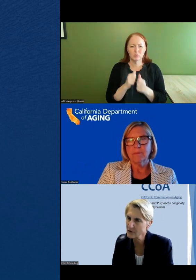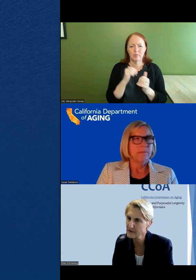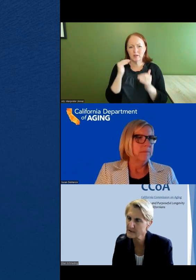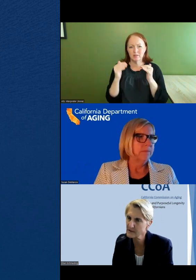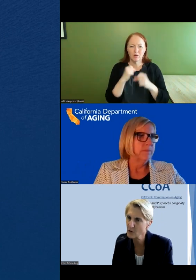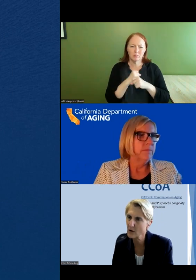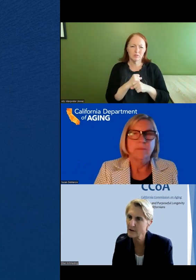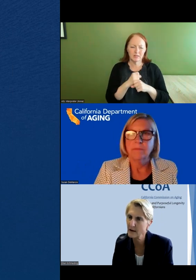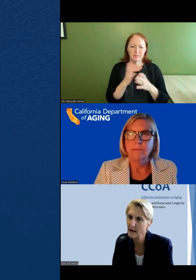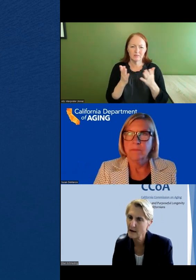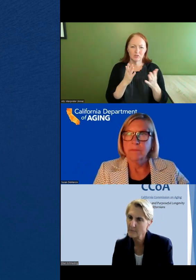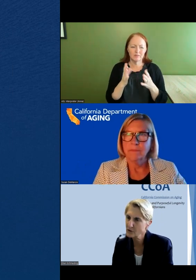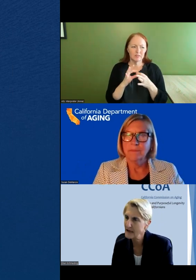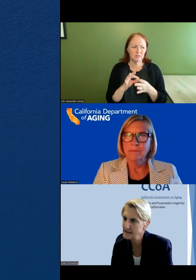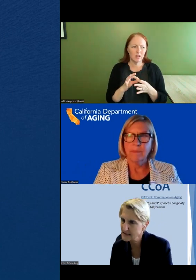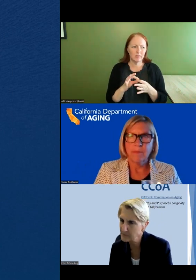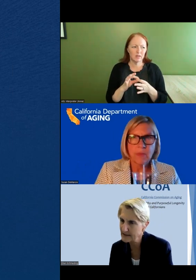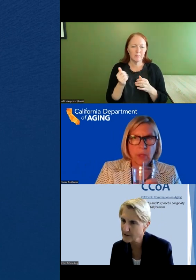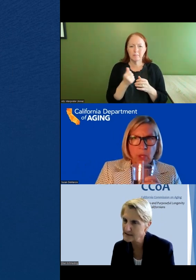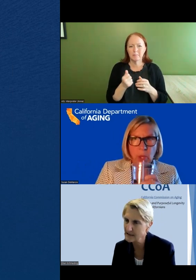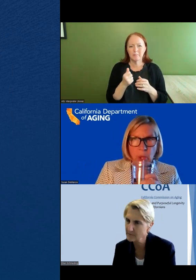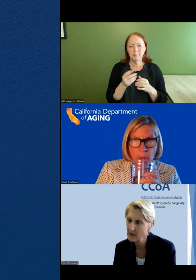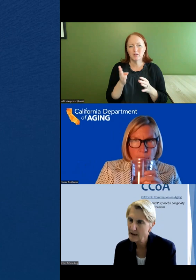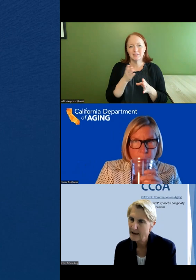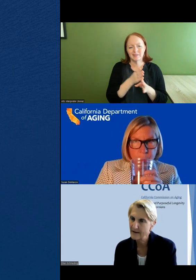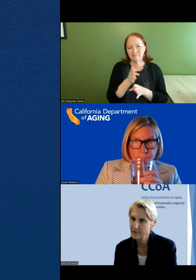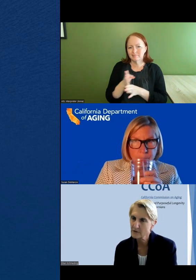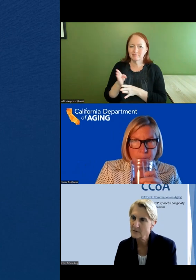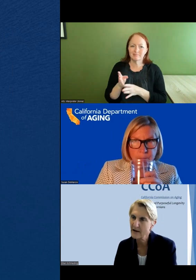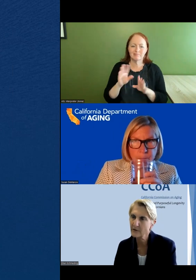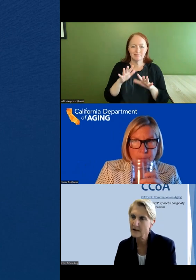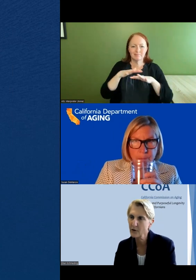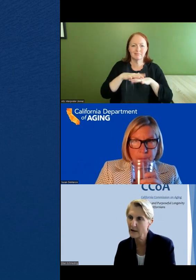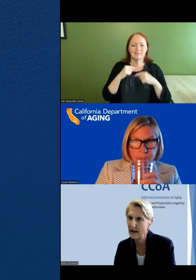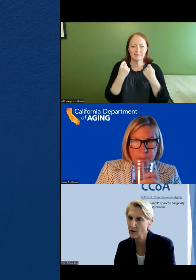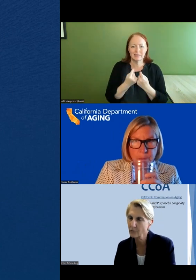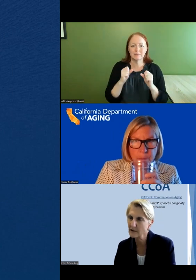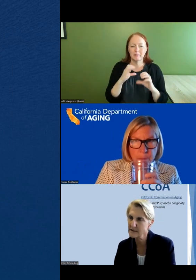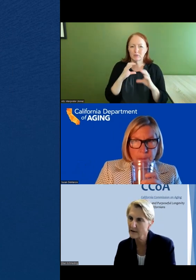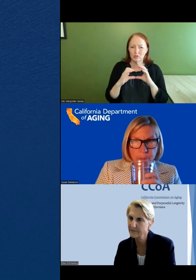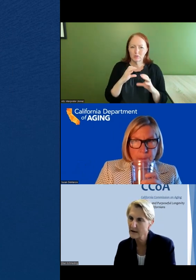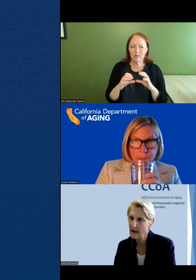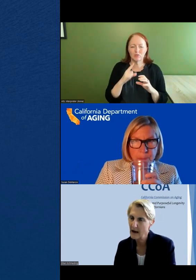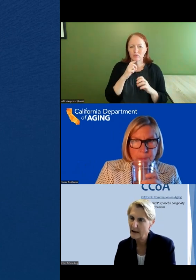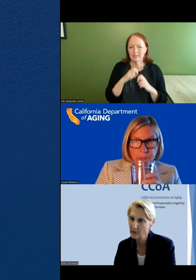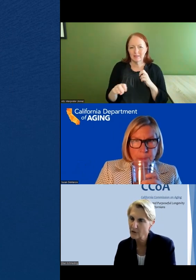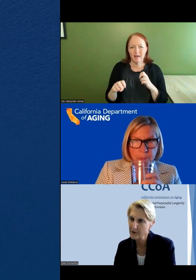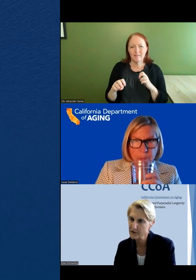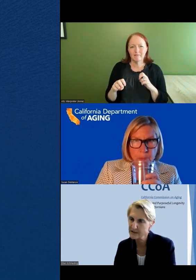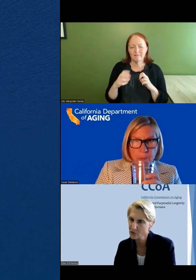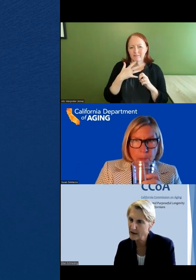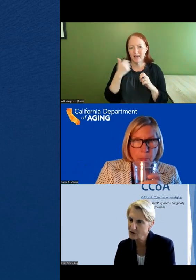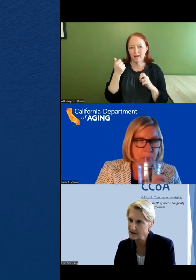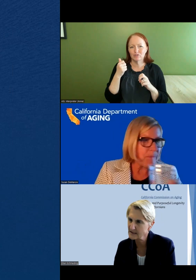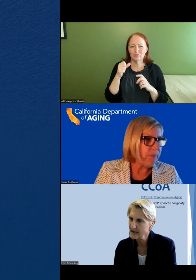Protective Services on the multidisciplinary team effort to be able to communicate on really tough elder